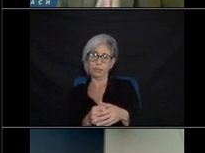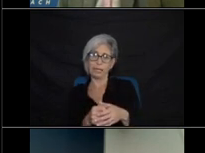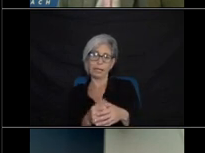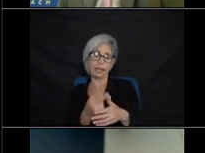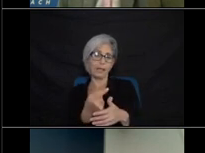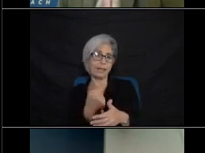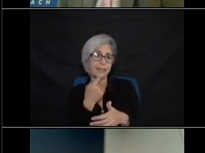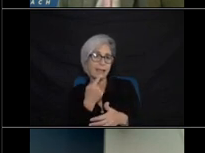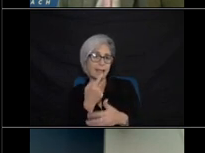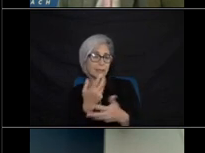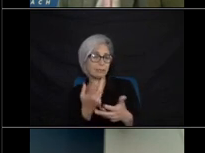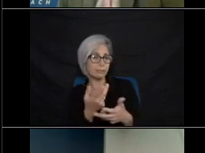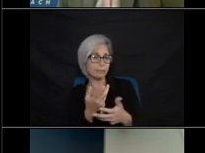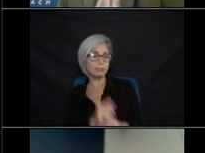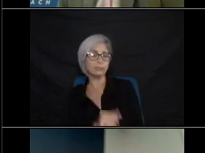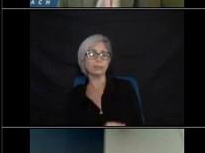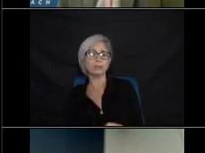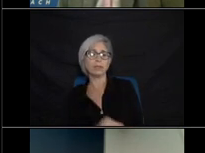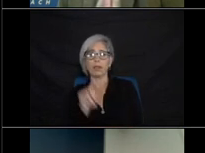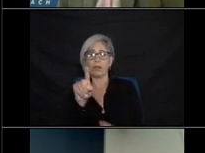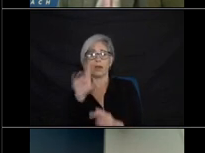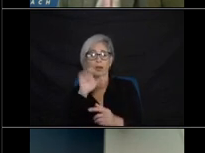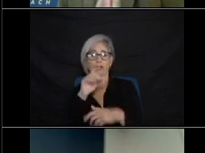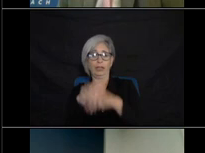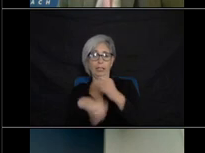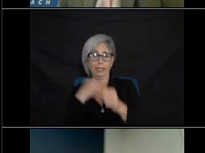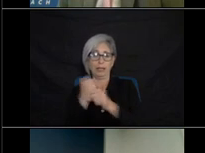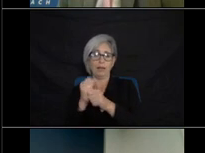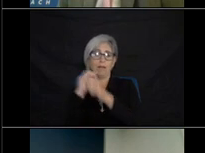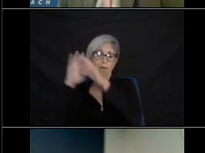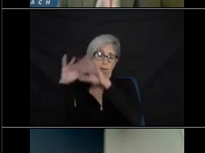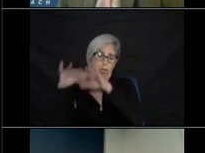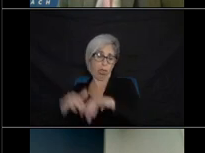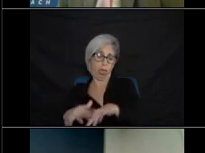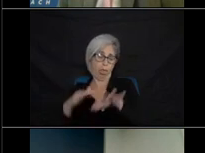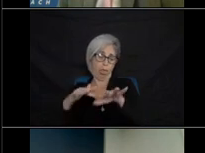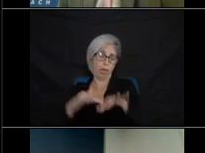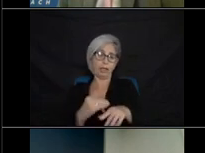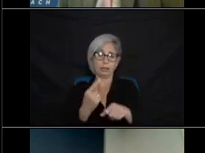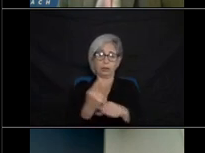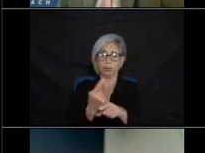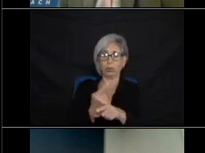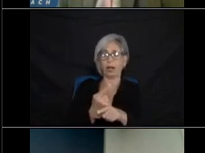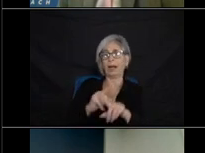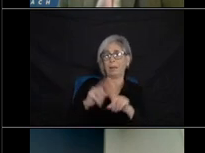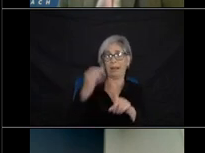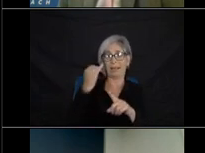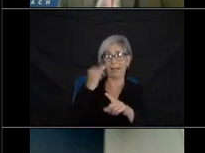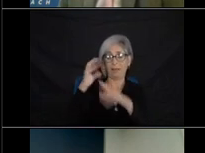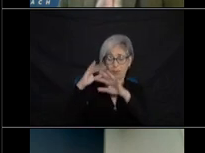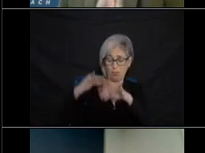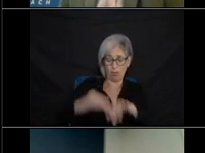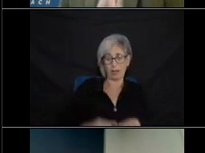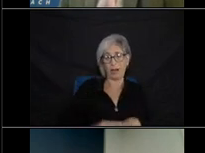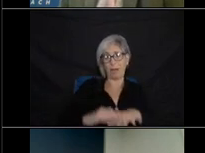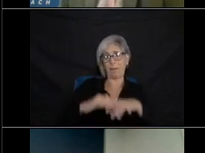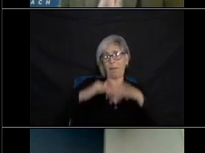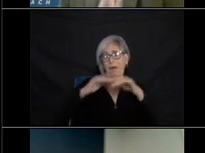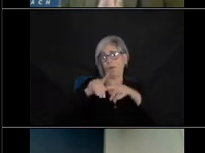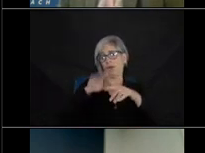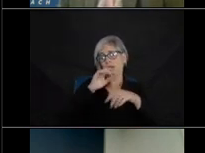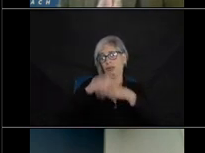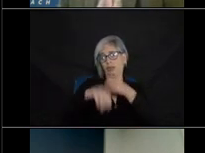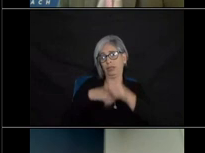That states that the 100-year flood is correct. However, if there's flooding that goes above the 100-year